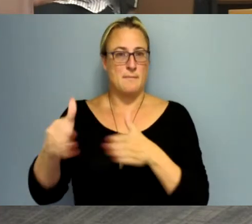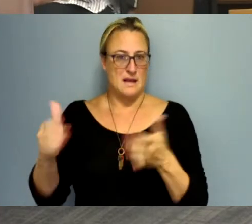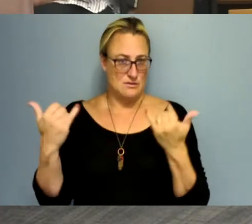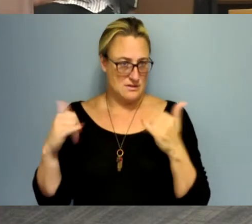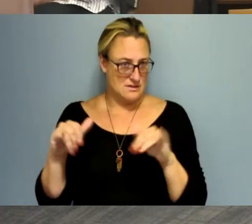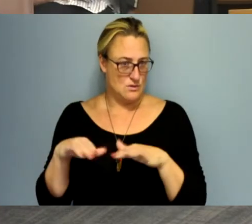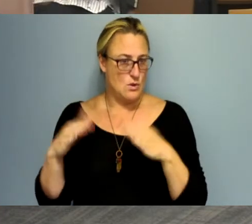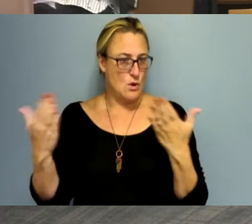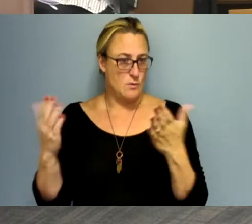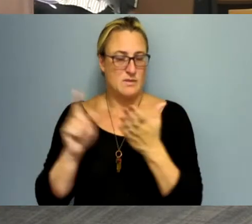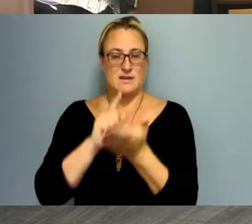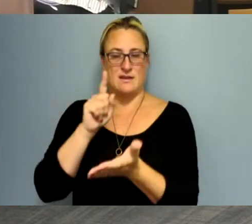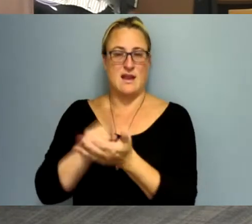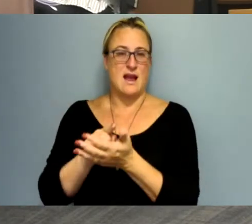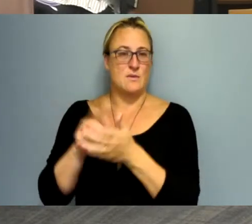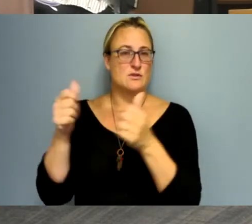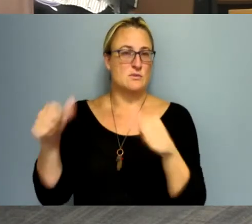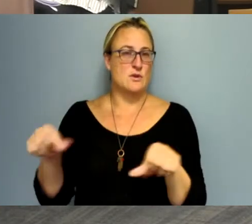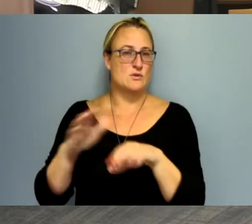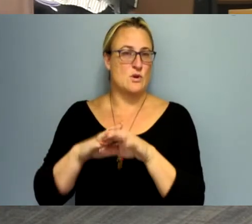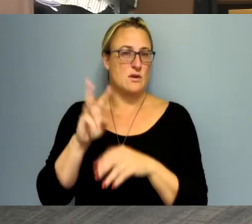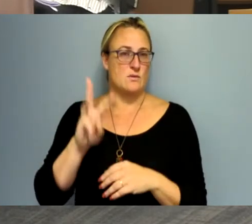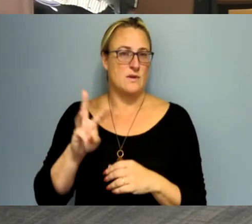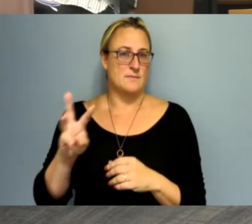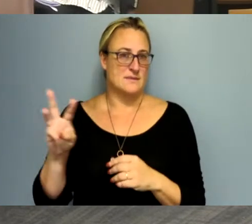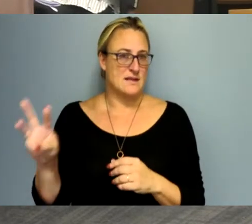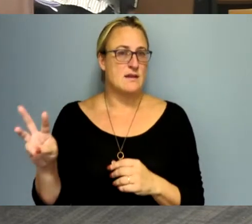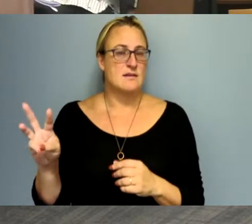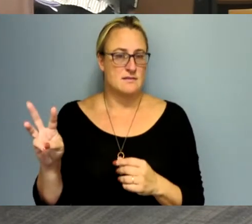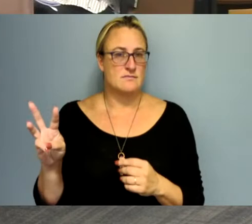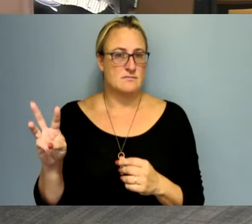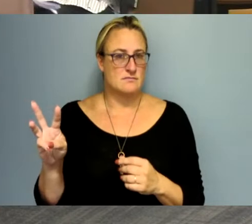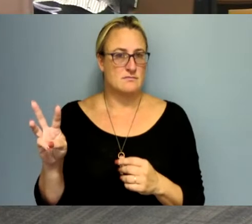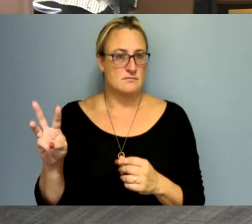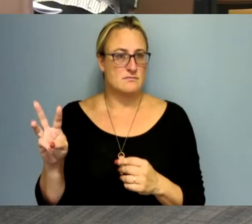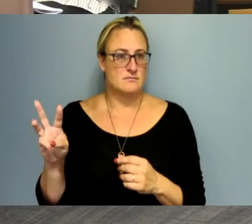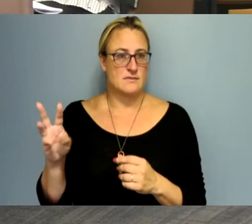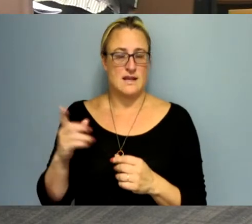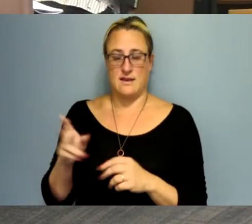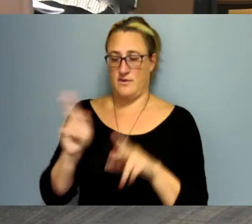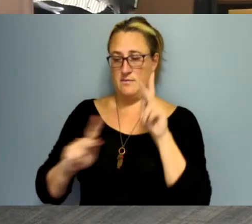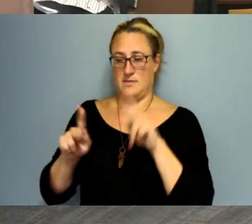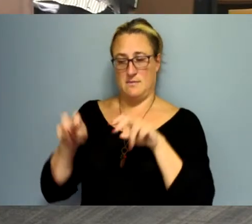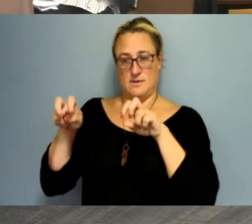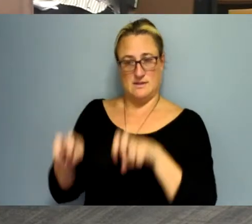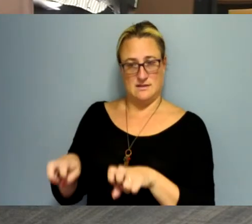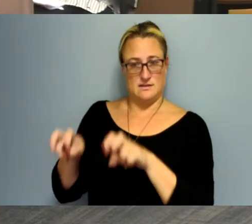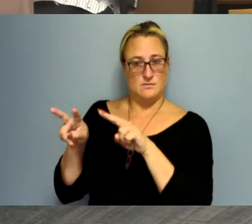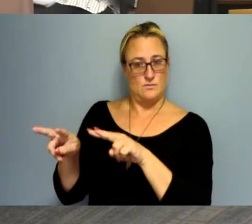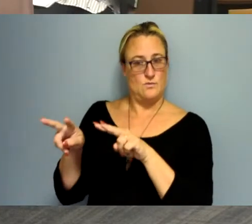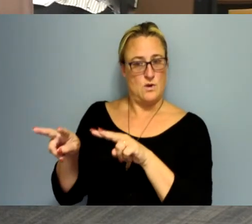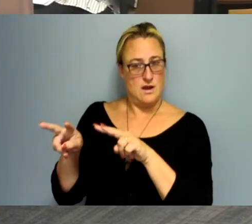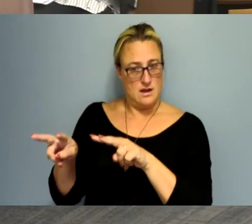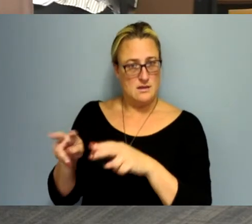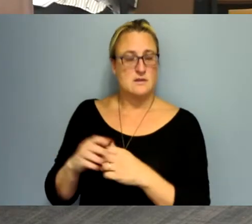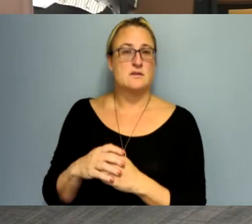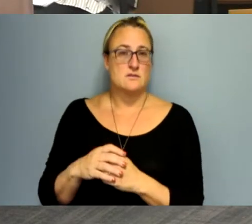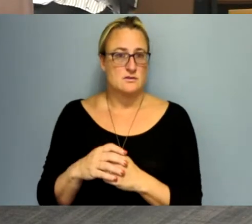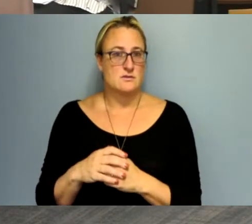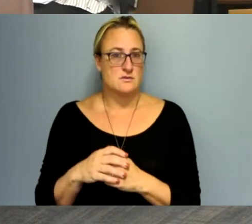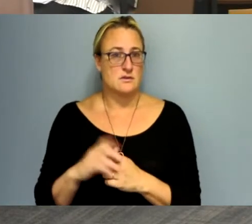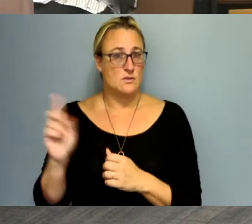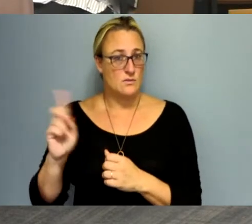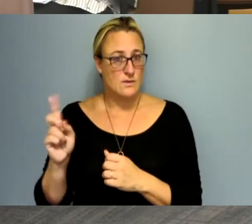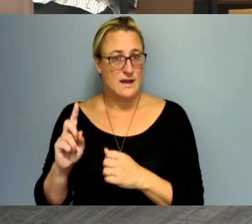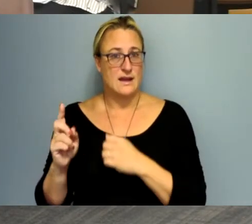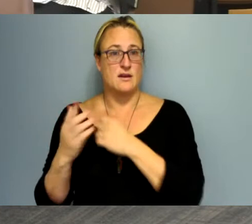hours are posted online on our office's website. They are manned. They are in the county courthouse,